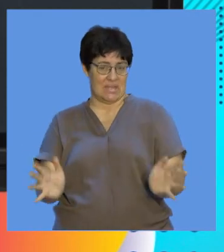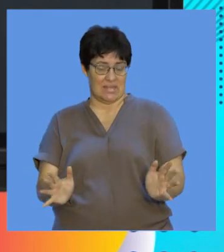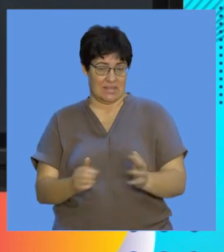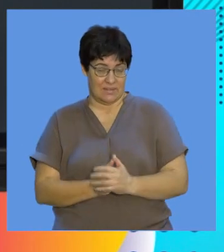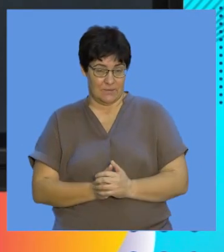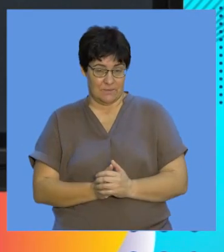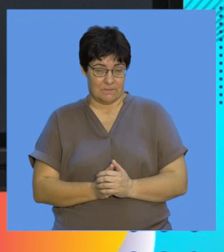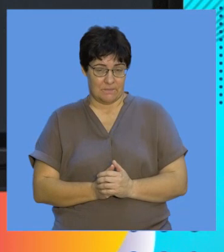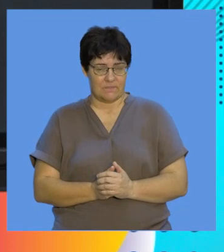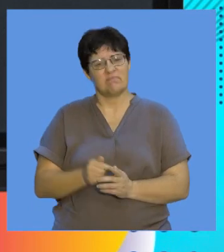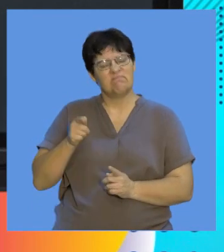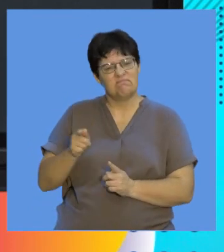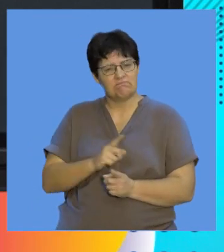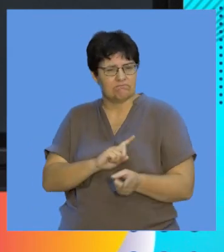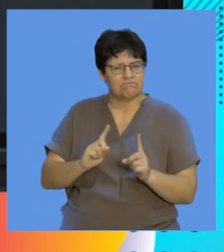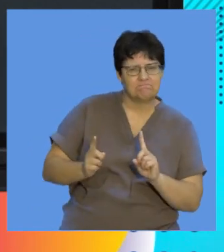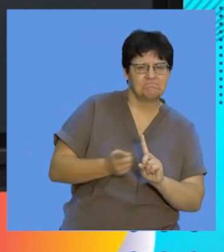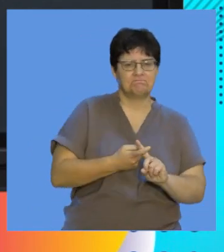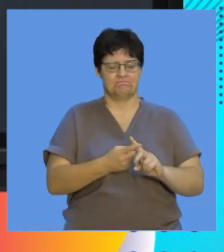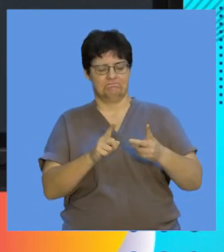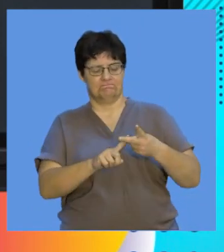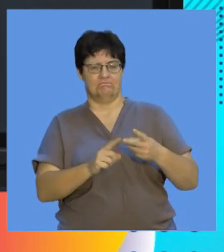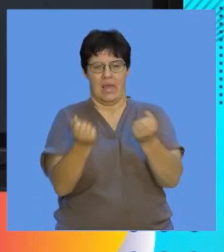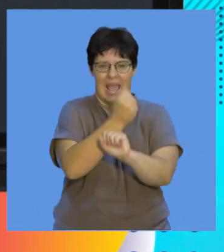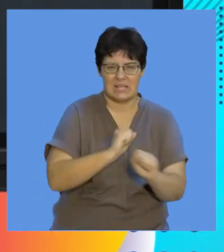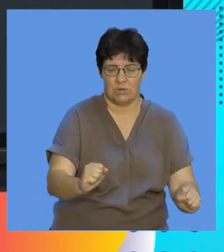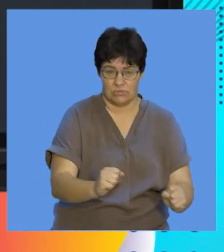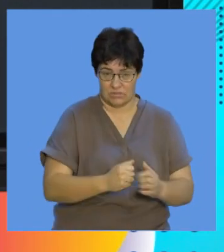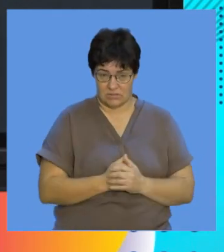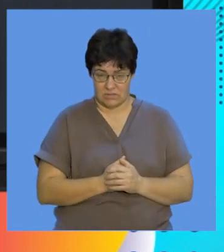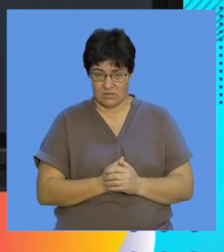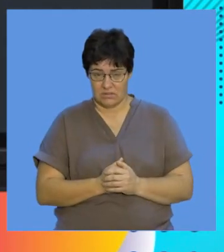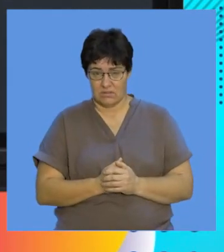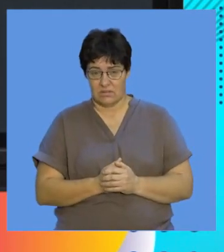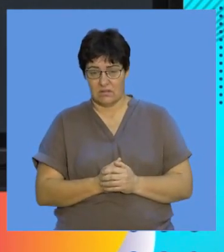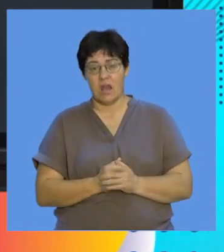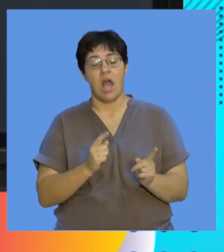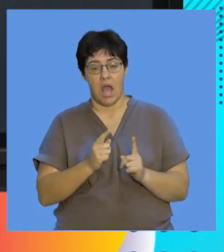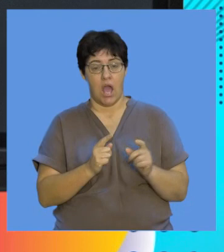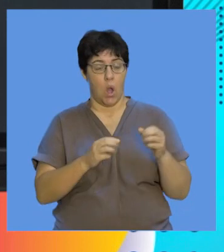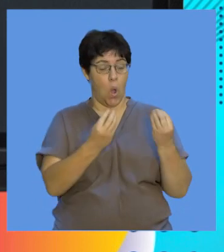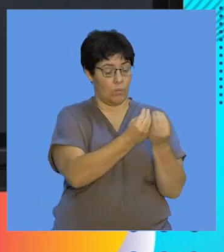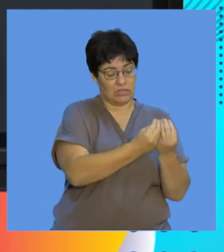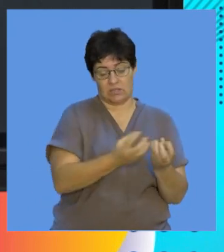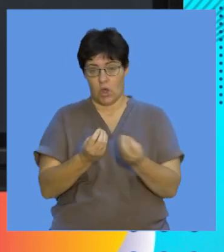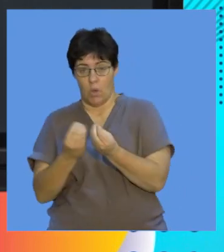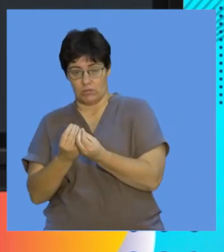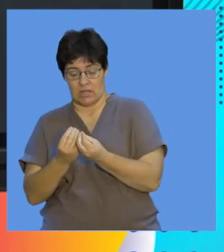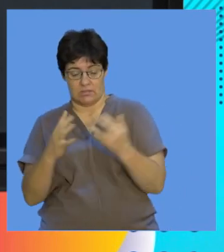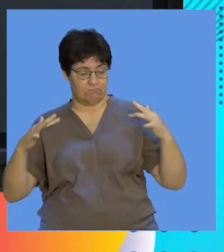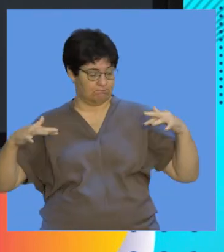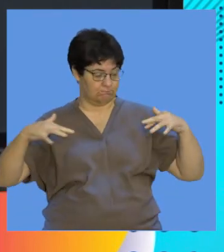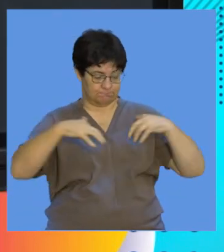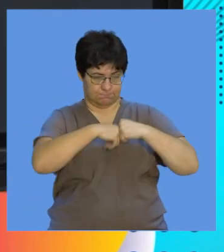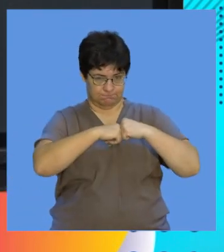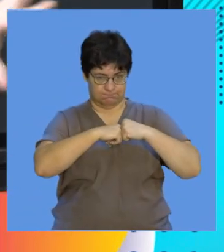we're talking about. So here we're talking about collisions and explosions. So when we have two objects colliding,